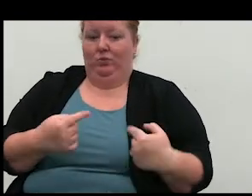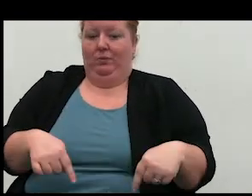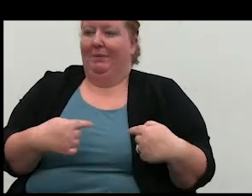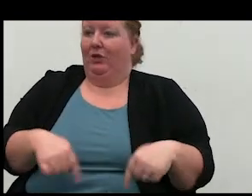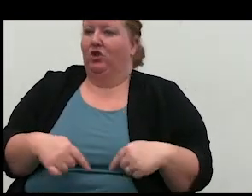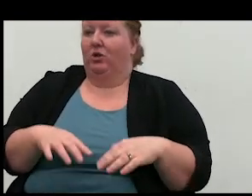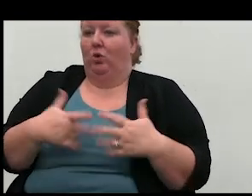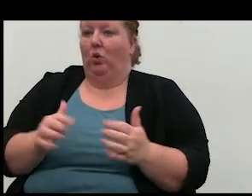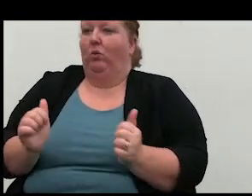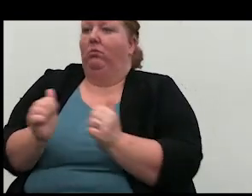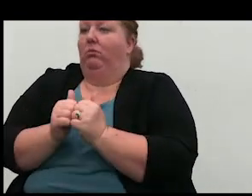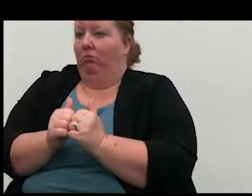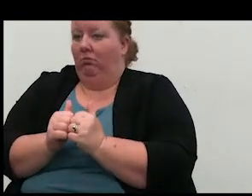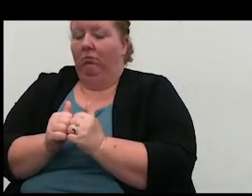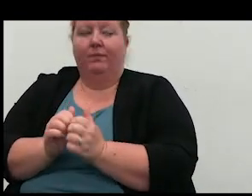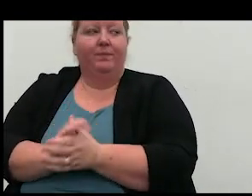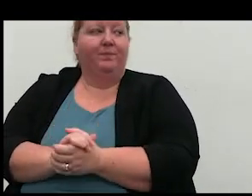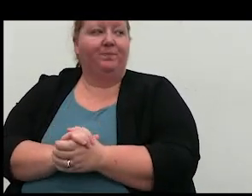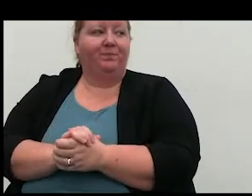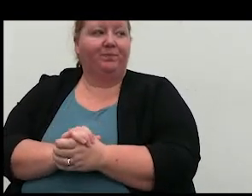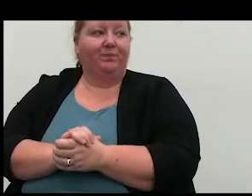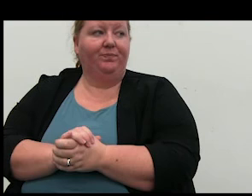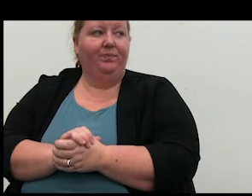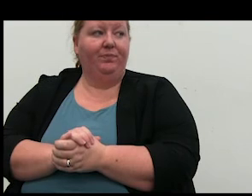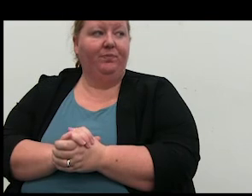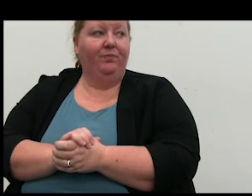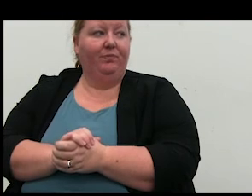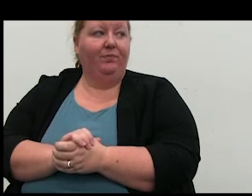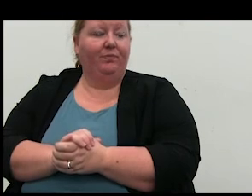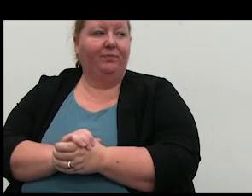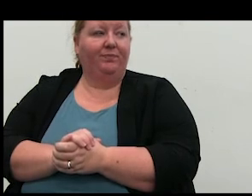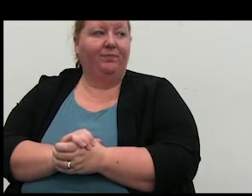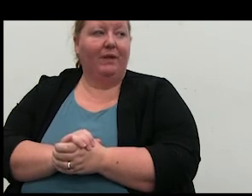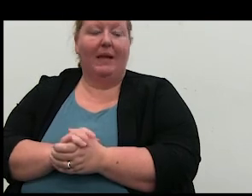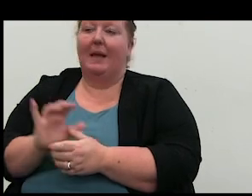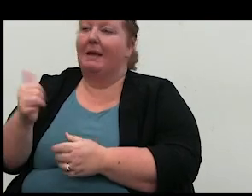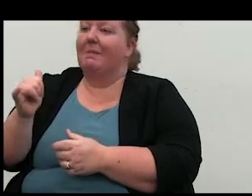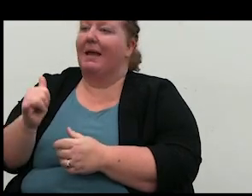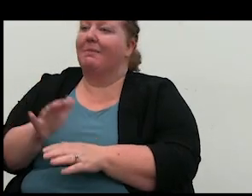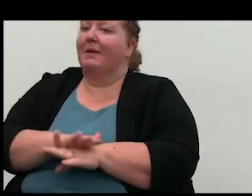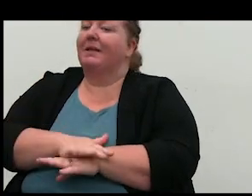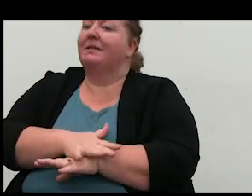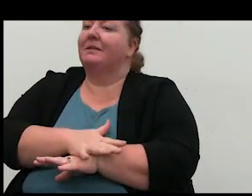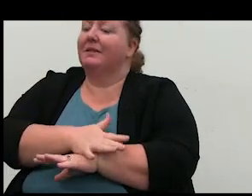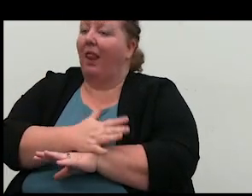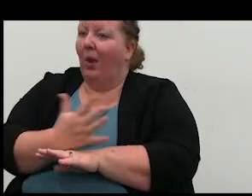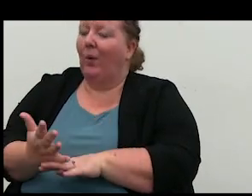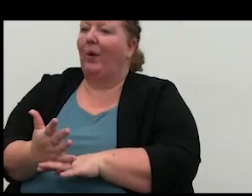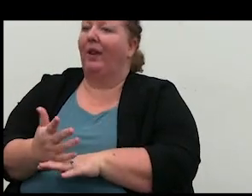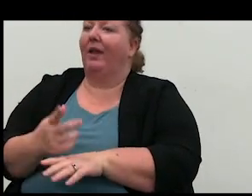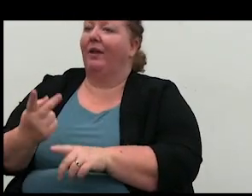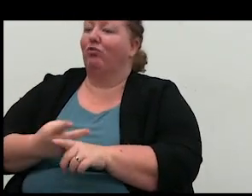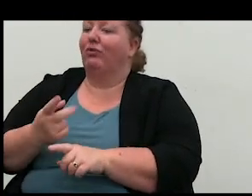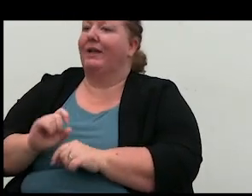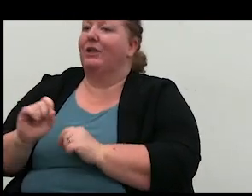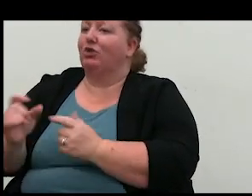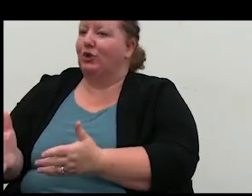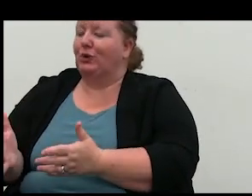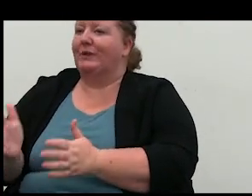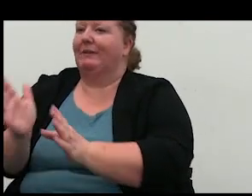or consent or something, we might be slowly reintroducing the concept of